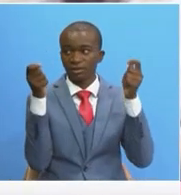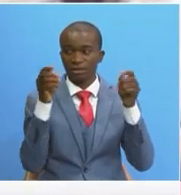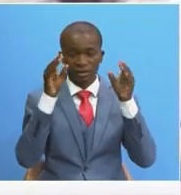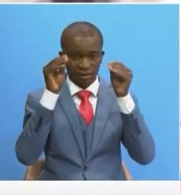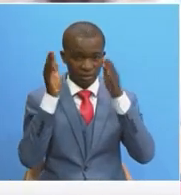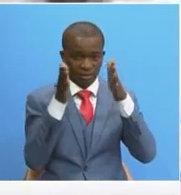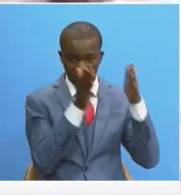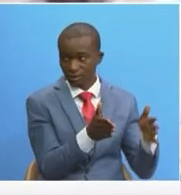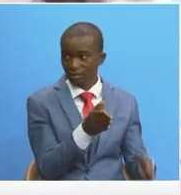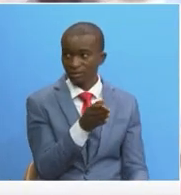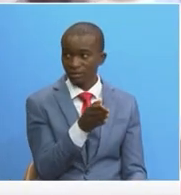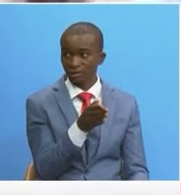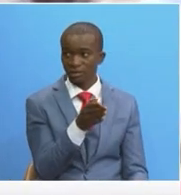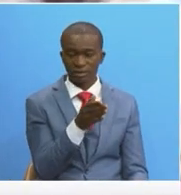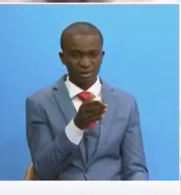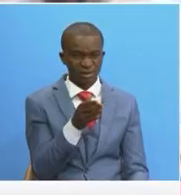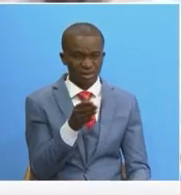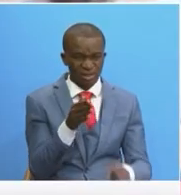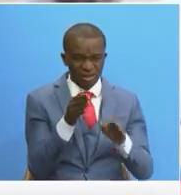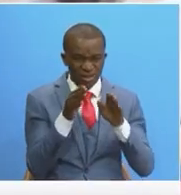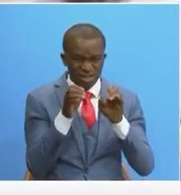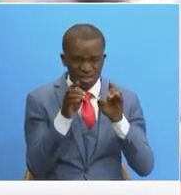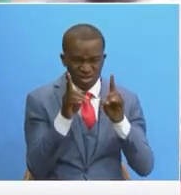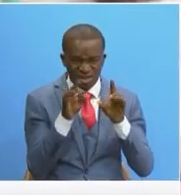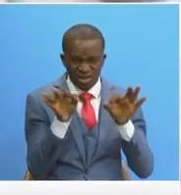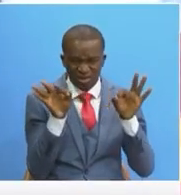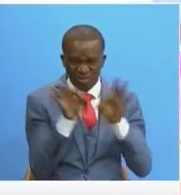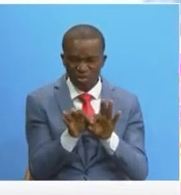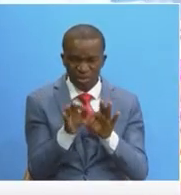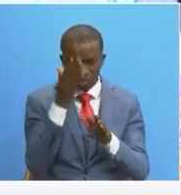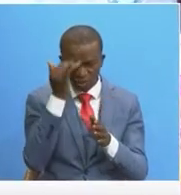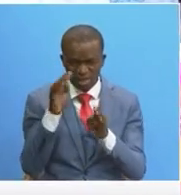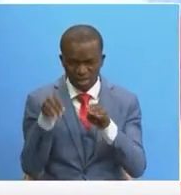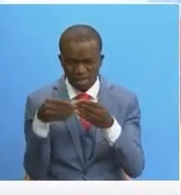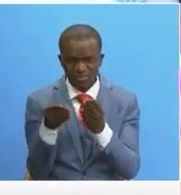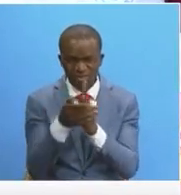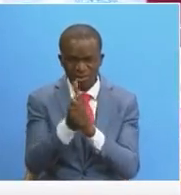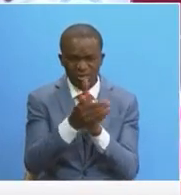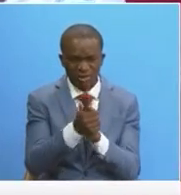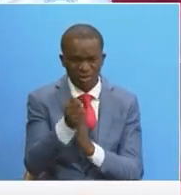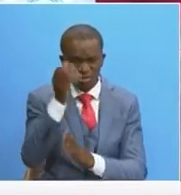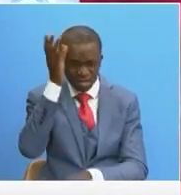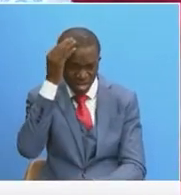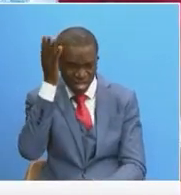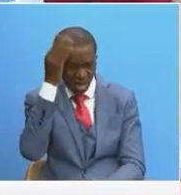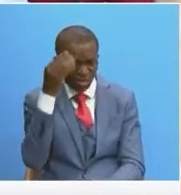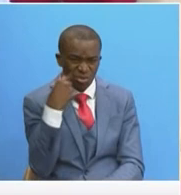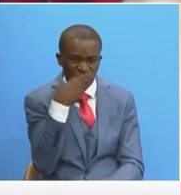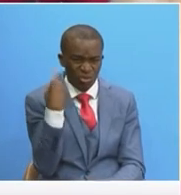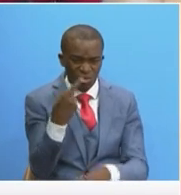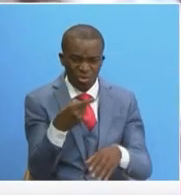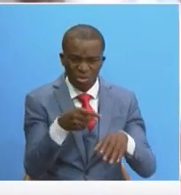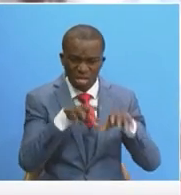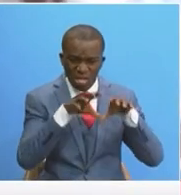the standard of education, in imparting knowledge and skills to the learners